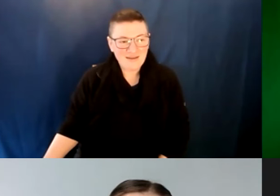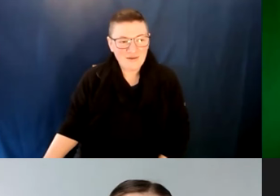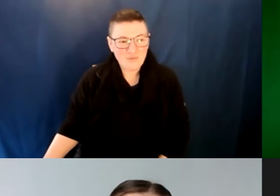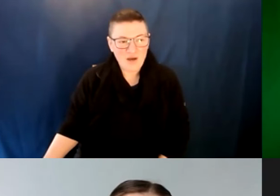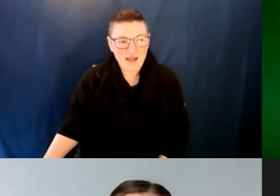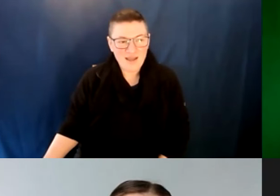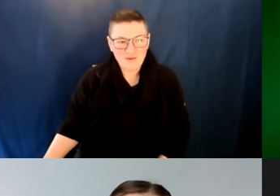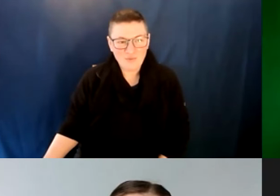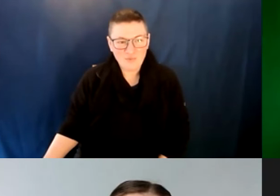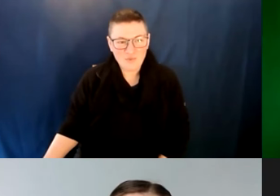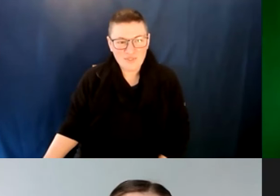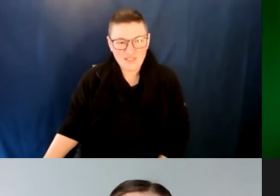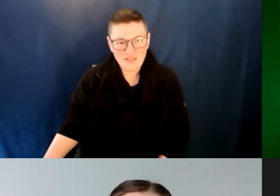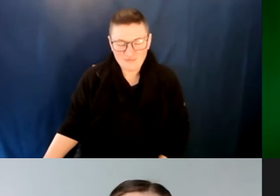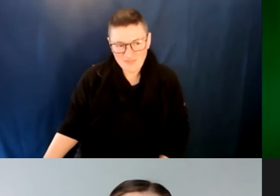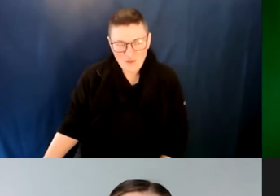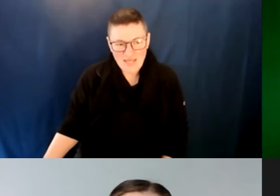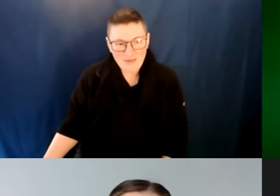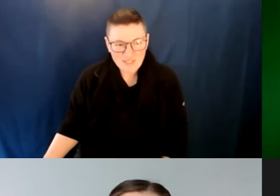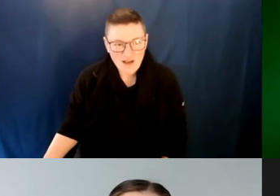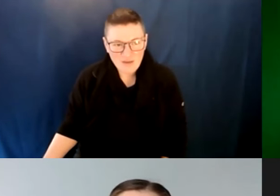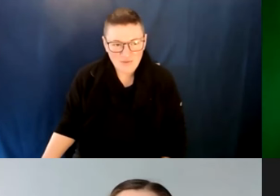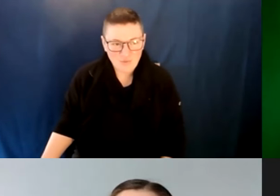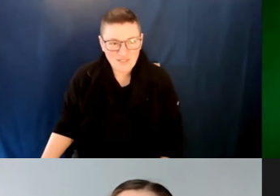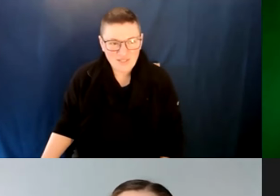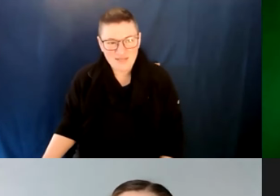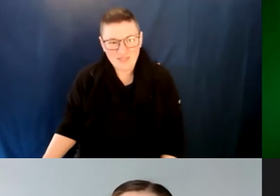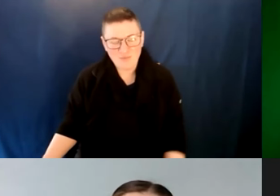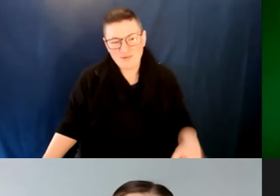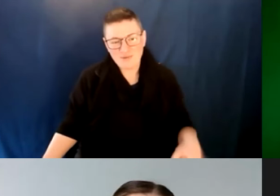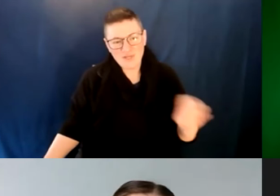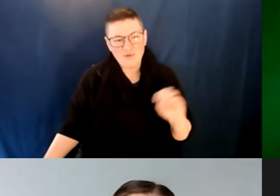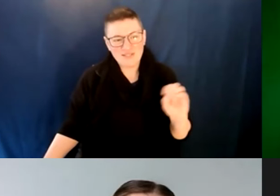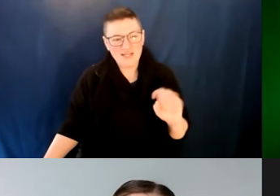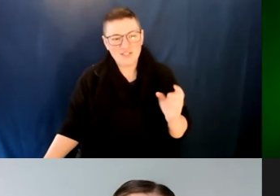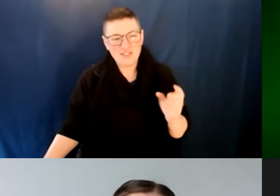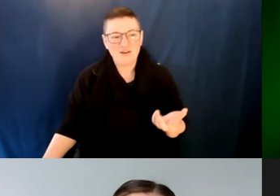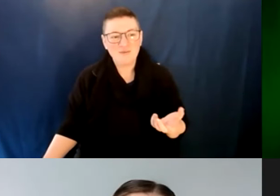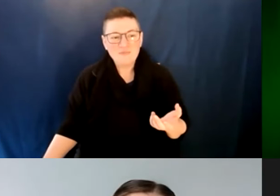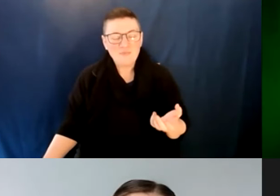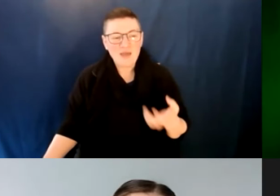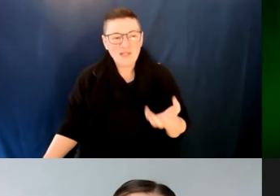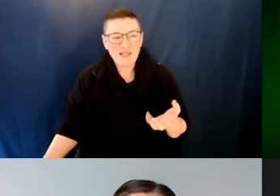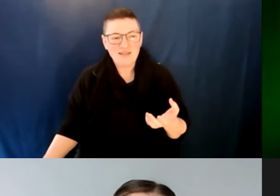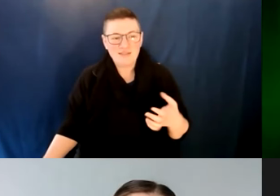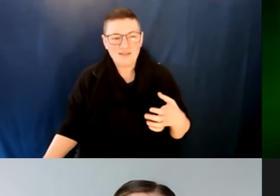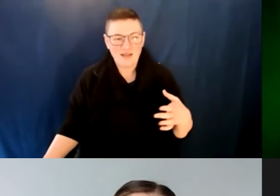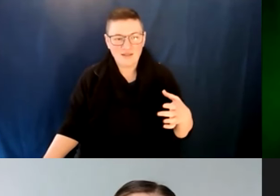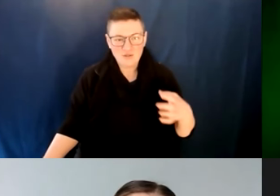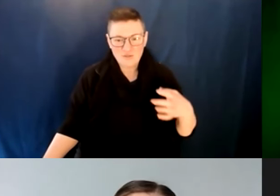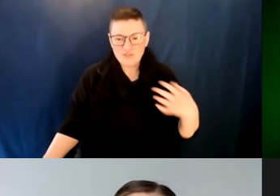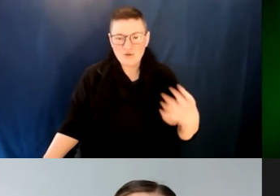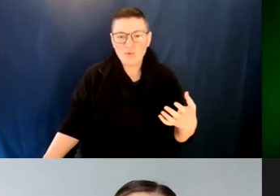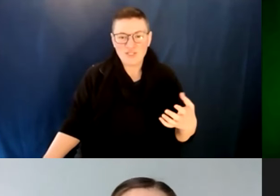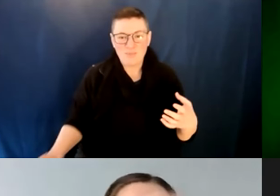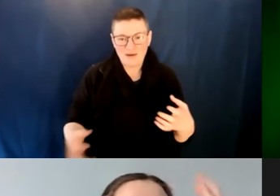I was, well, I will talk about the work that I did, but then when I was putting the presentation together, I realized like